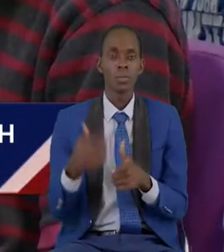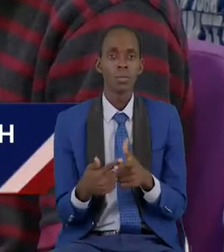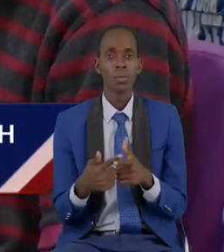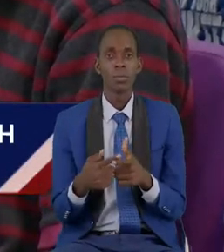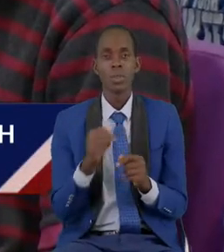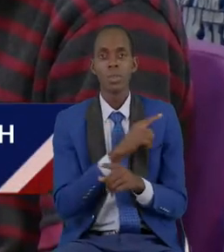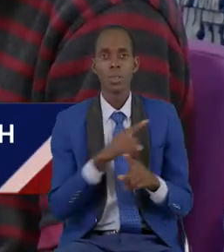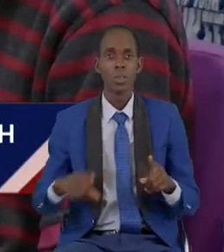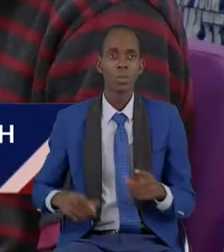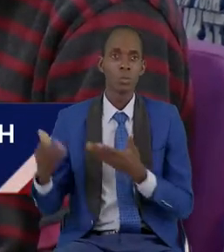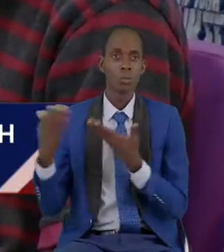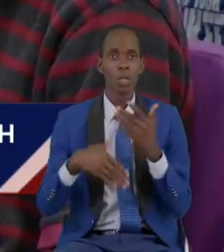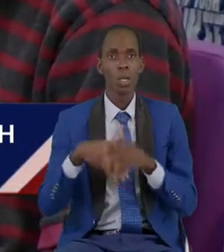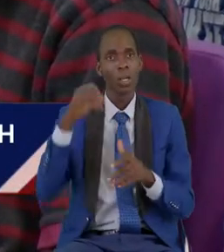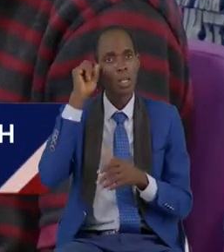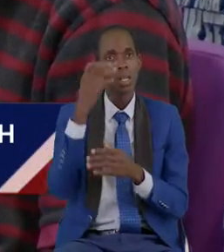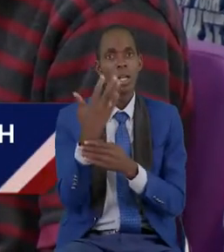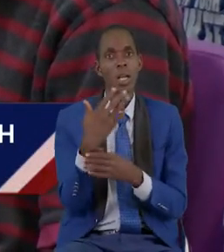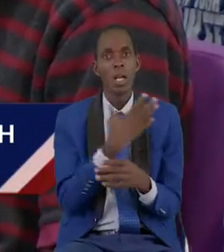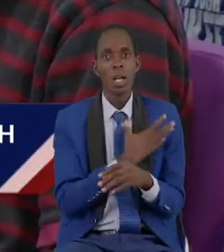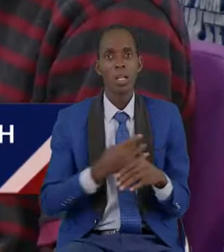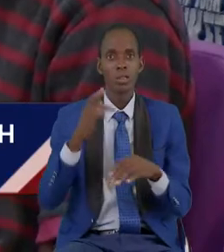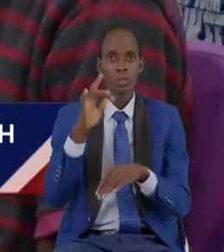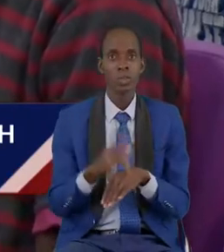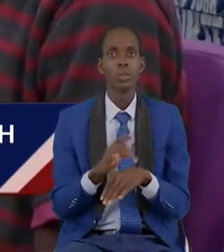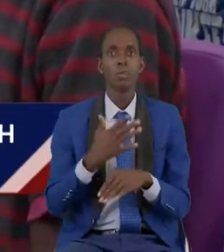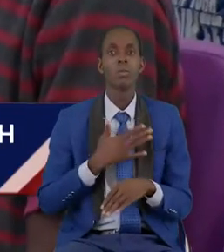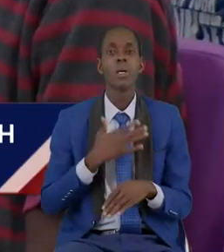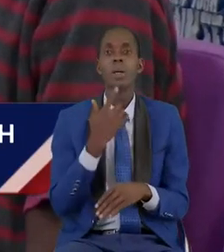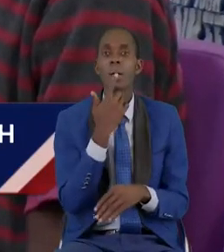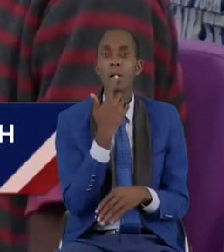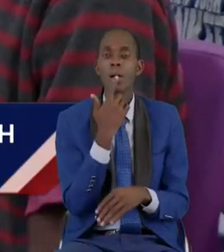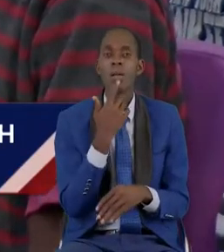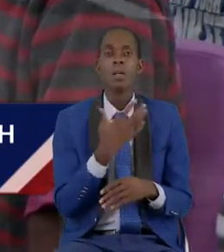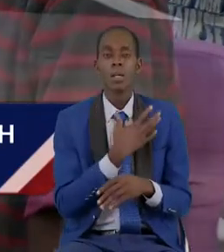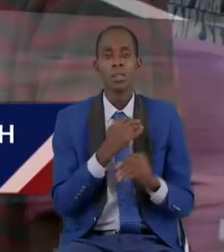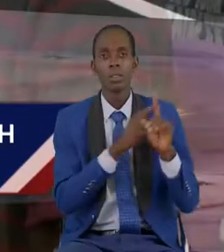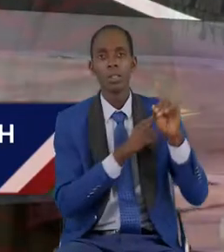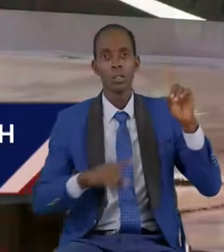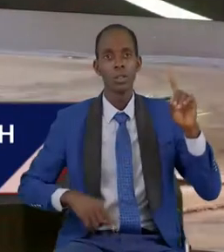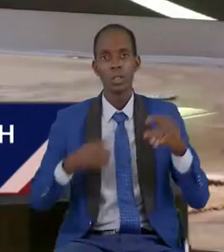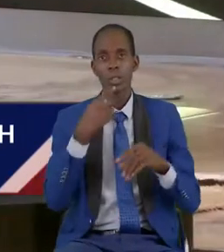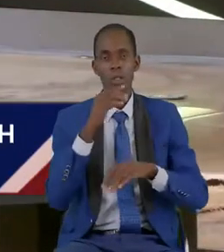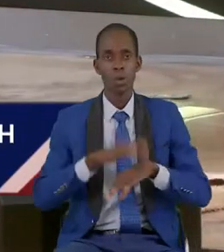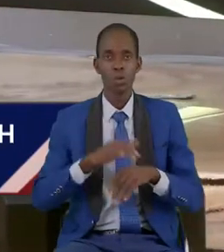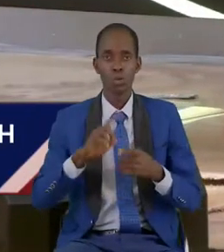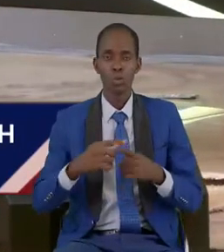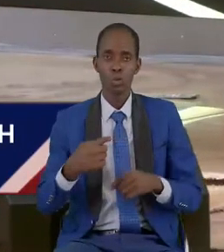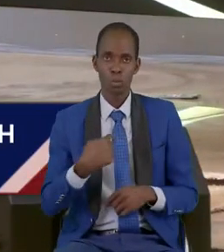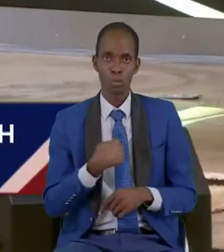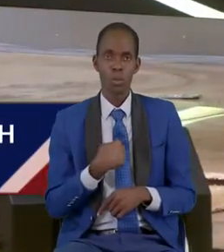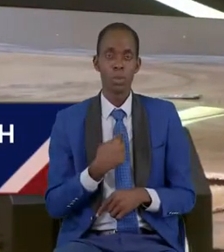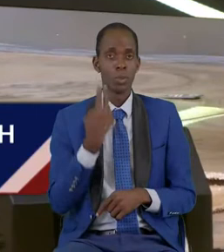forth his hand, and he touched my mouth. And the Lord said unto me,